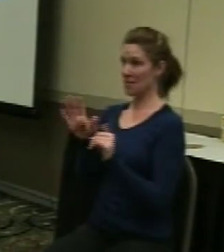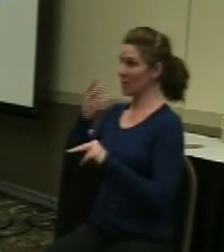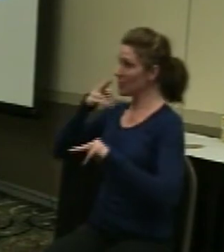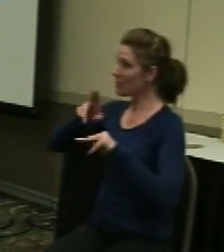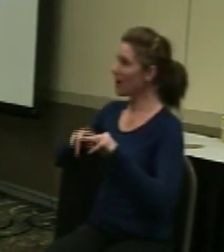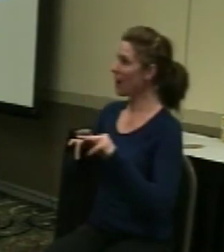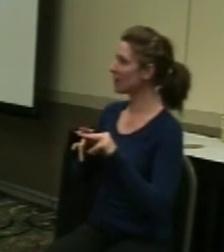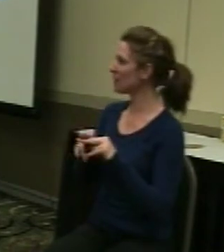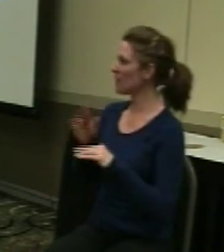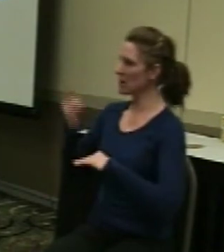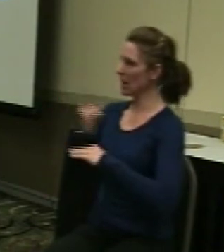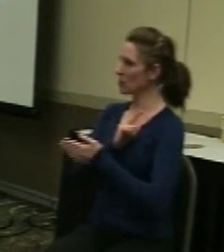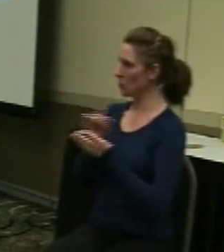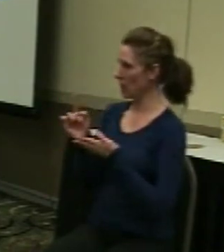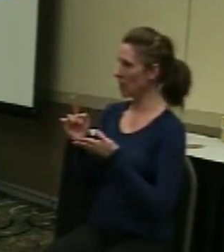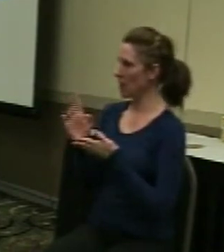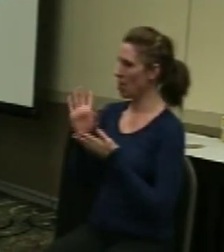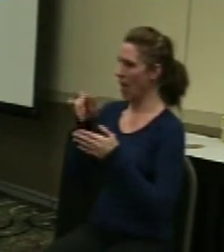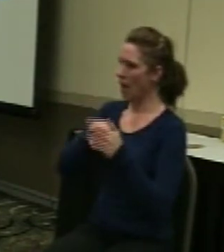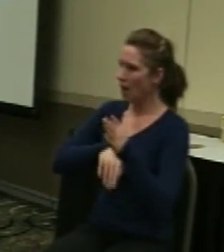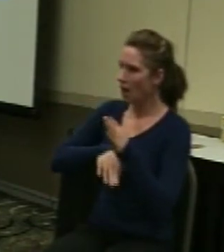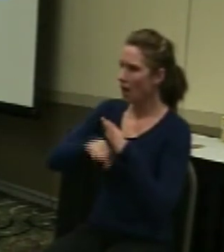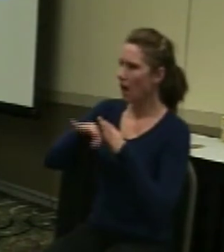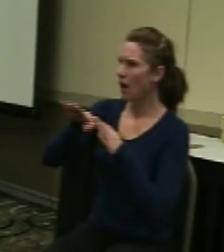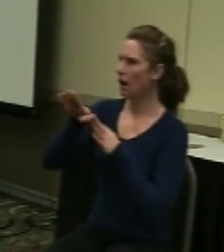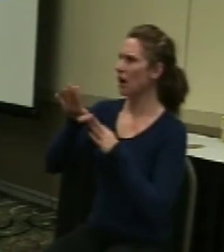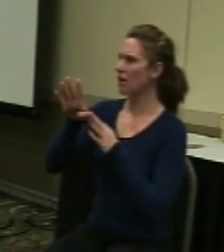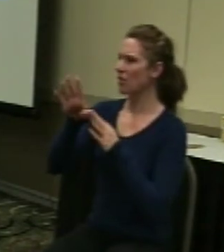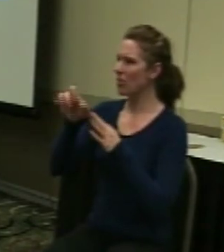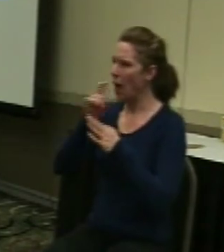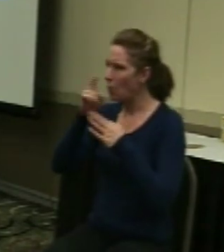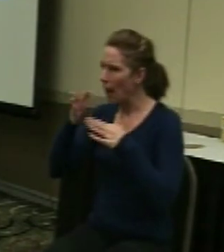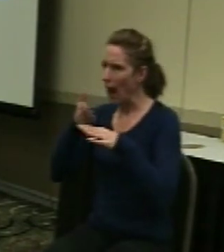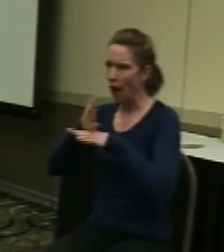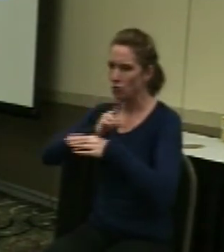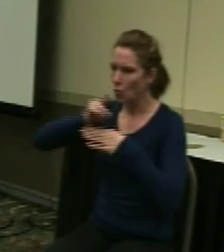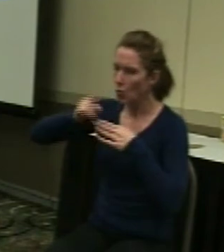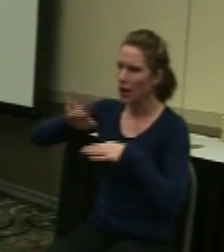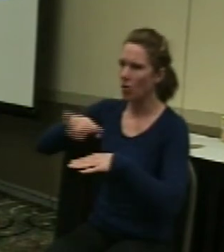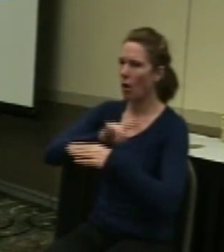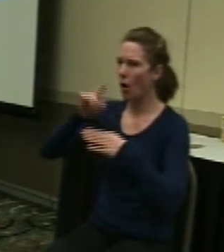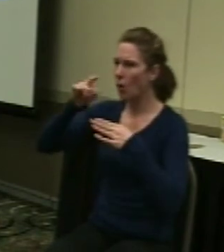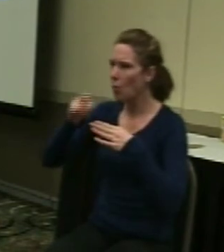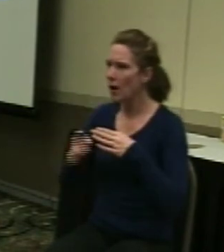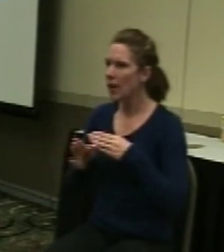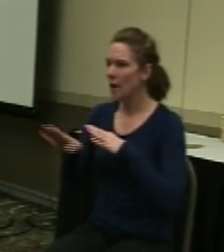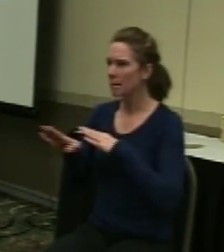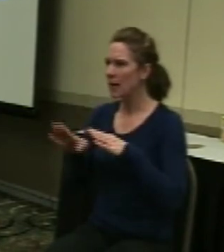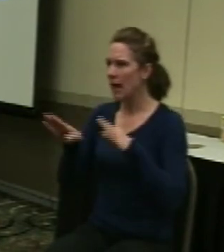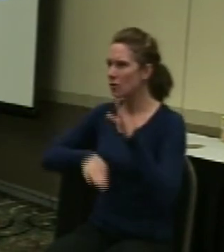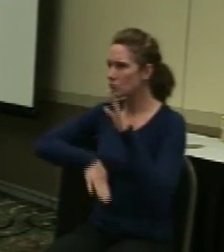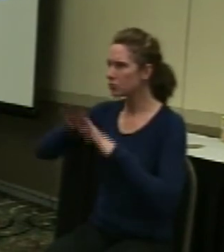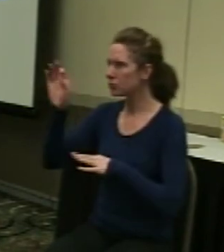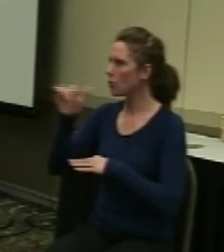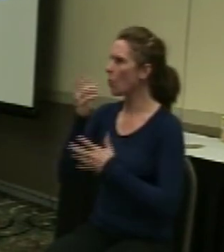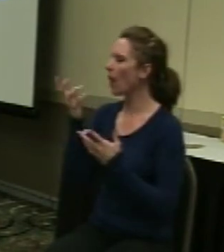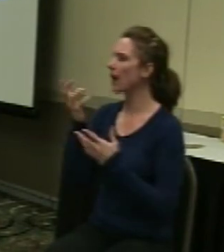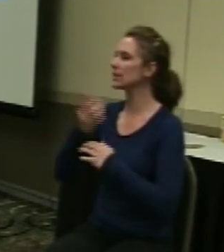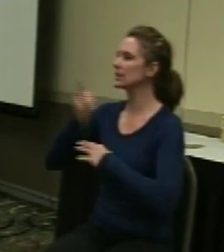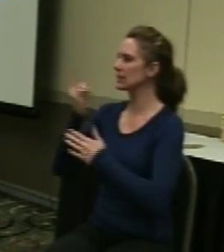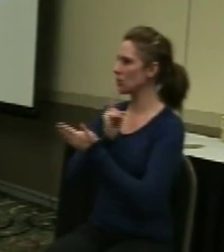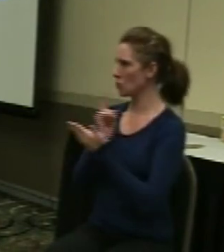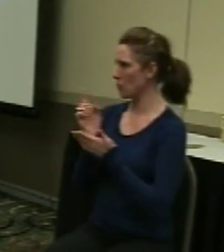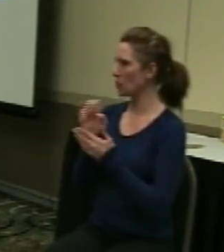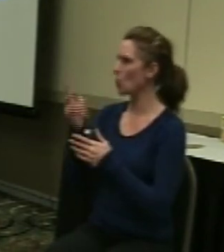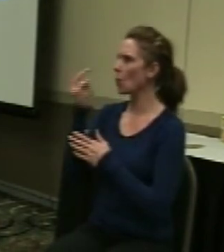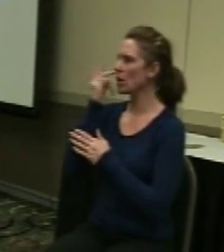Maybe days of the week where there's that peak, is that after a long weekend or something? What are the days of the week that we